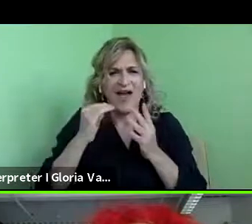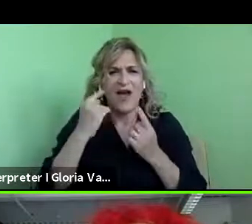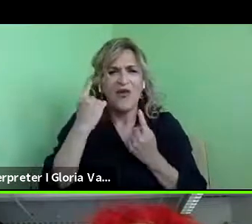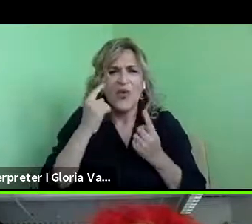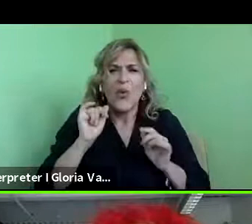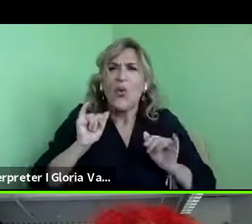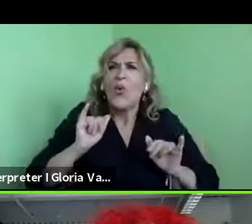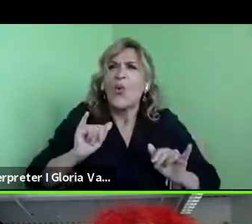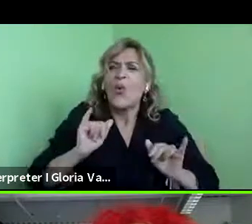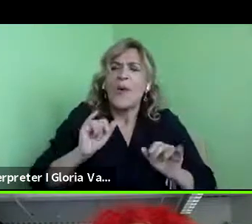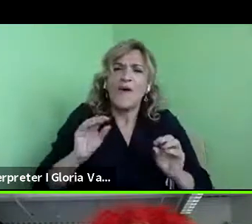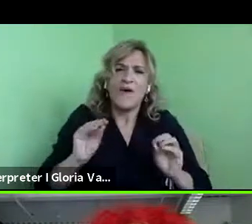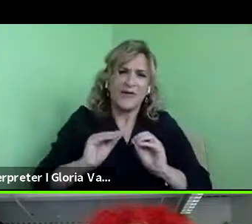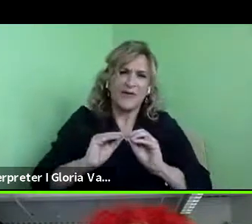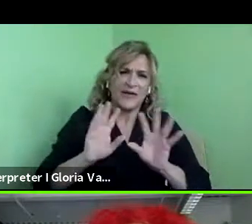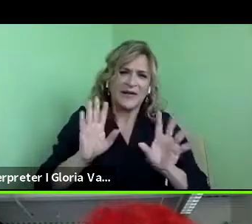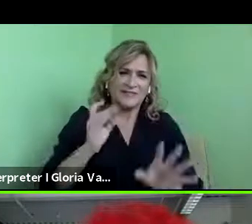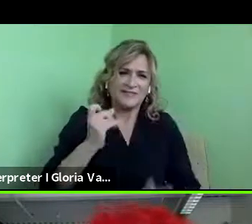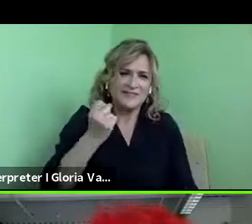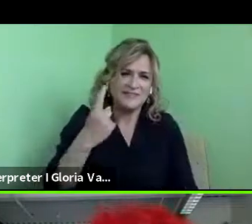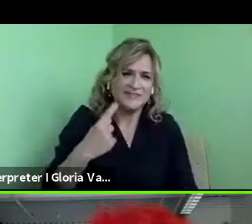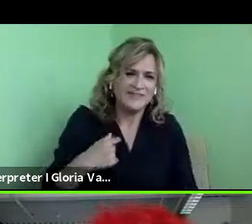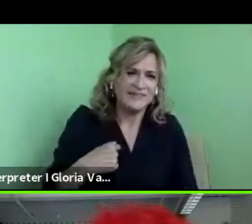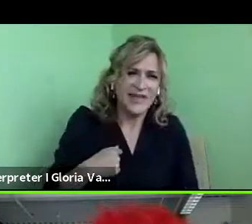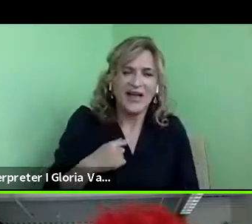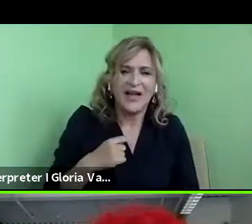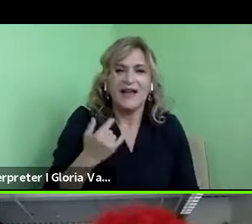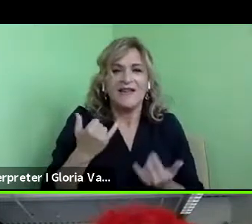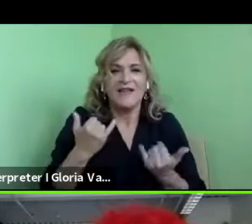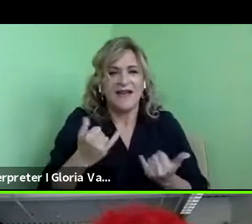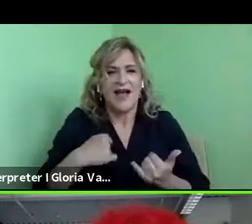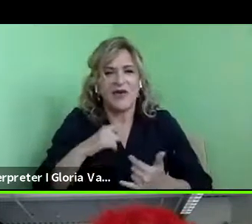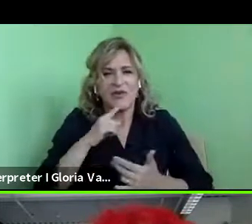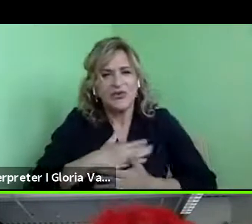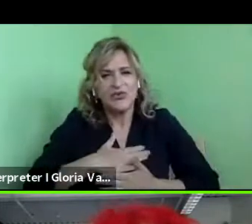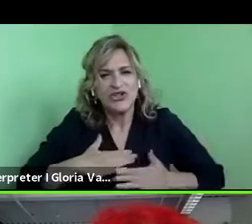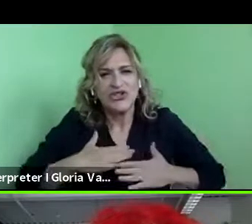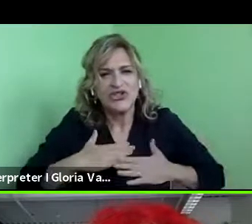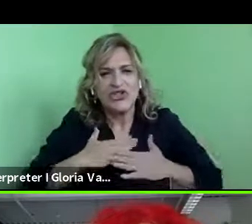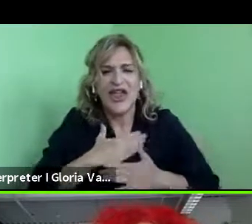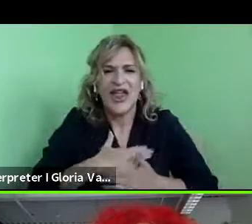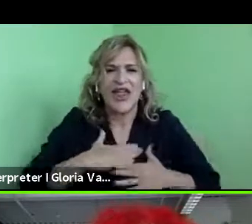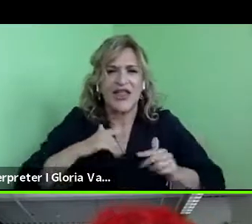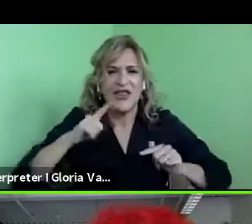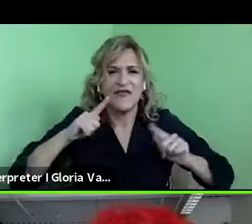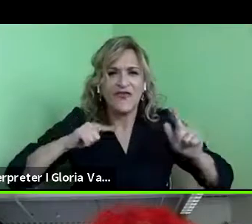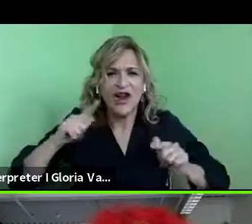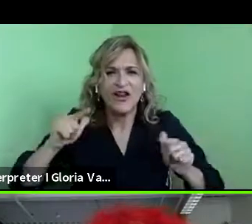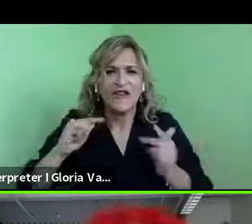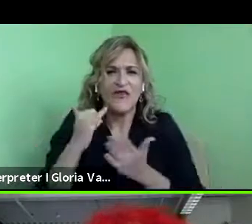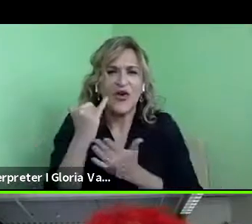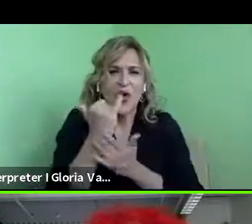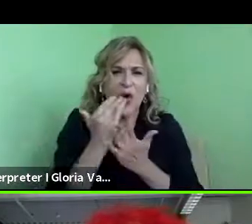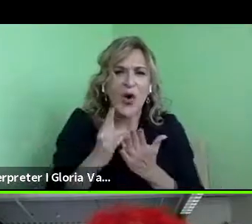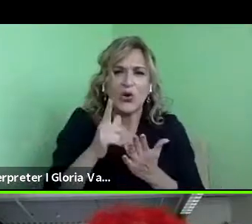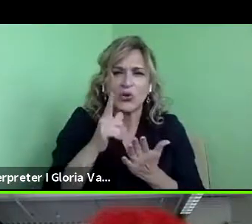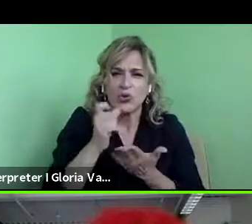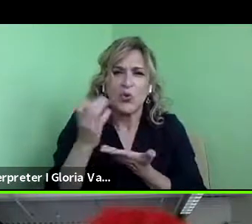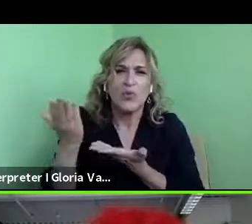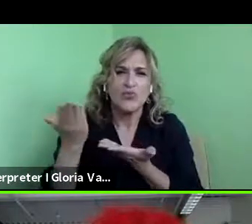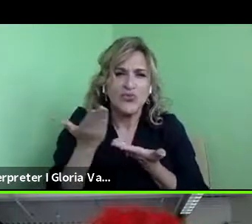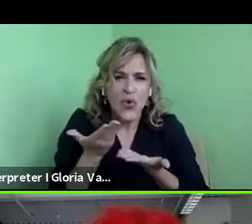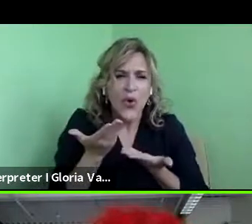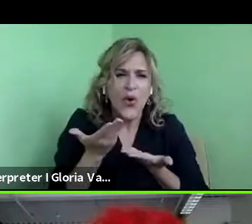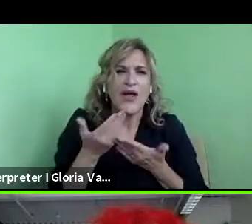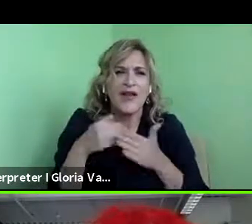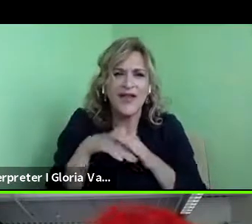so appreciated, I appreciated the variety of artists that were commissioned and brought in. If